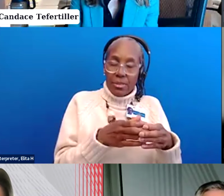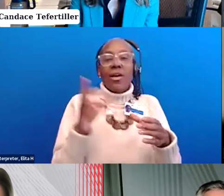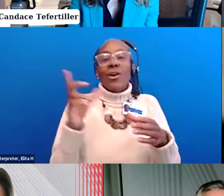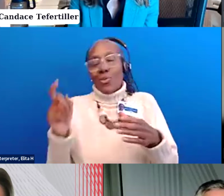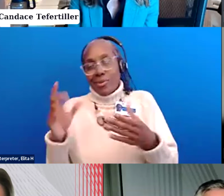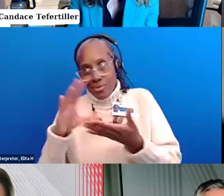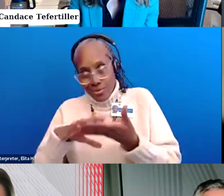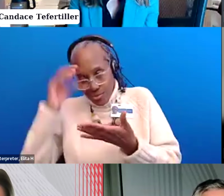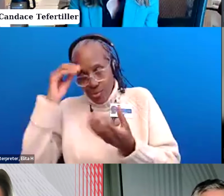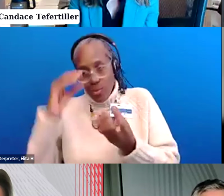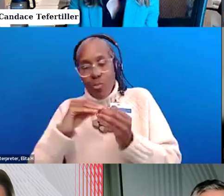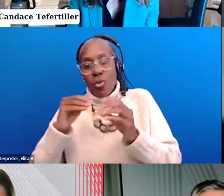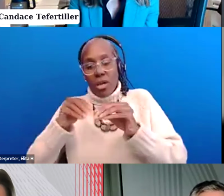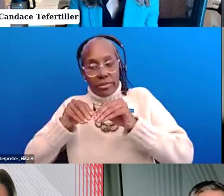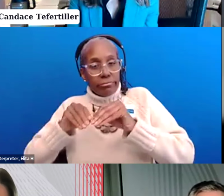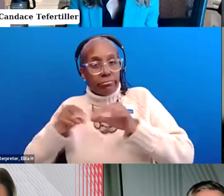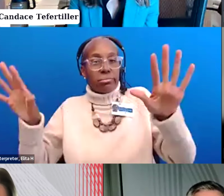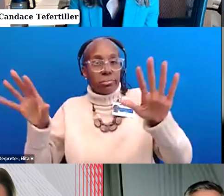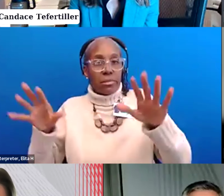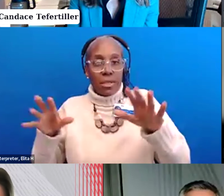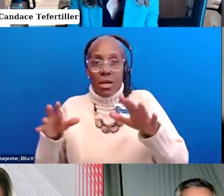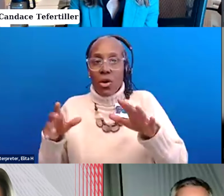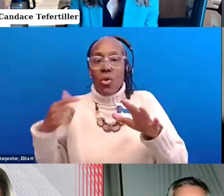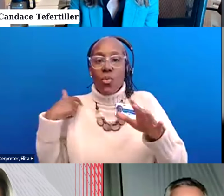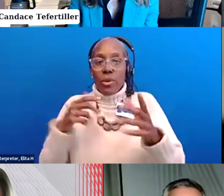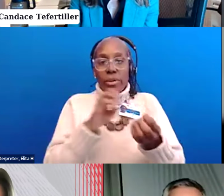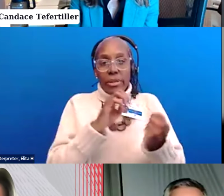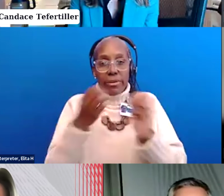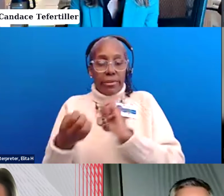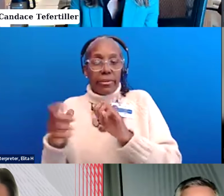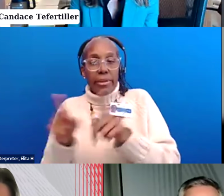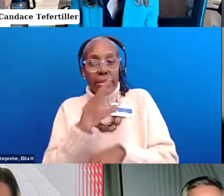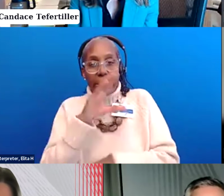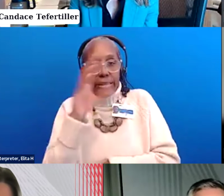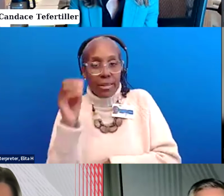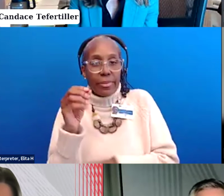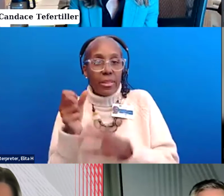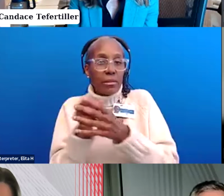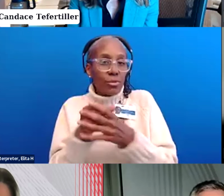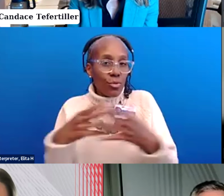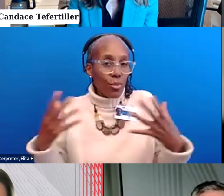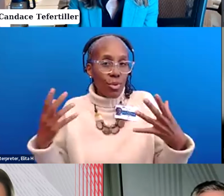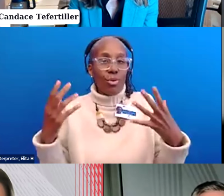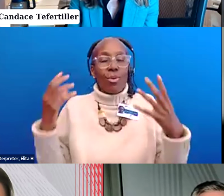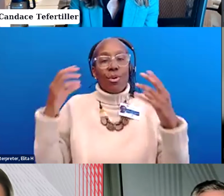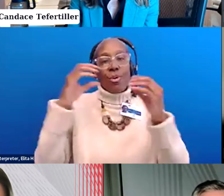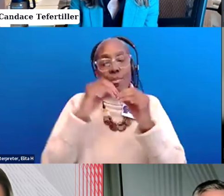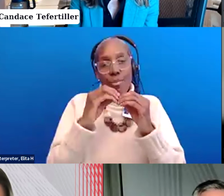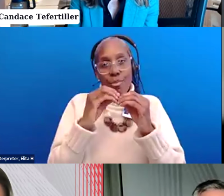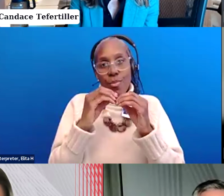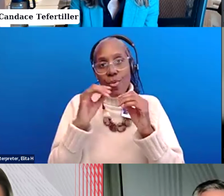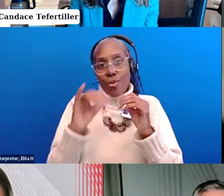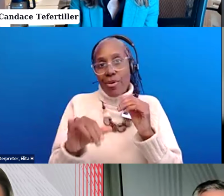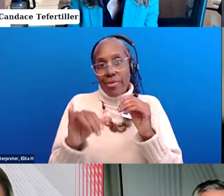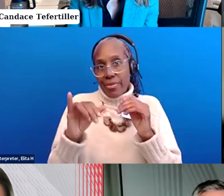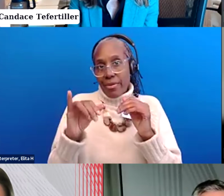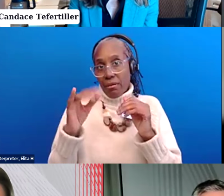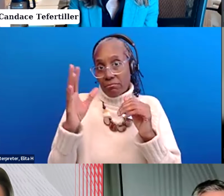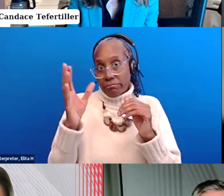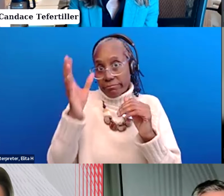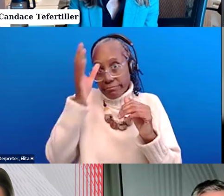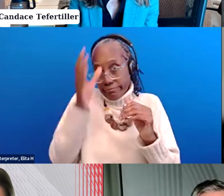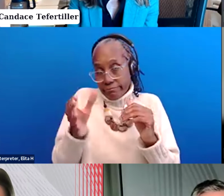on market. So we'll keep evolving as a company and keep growing with that.